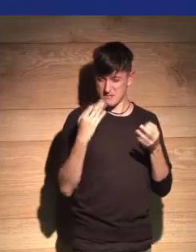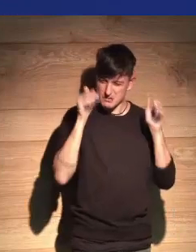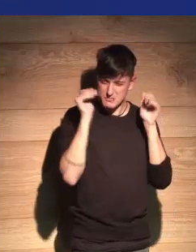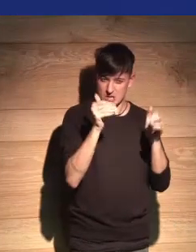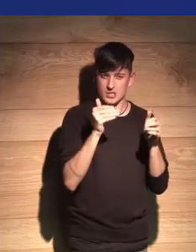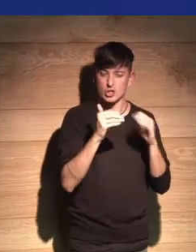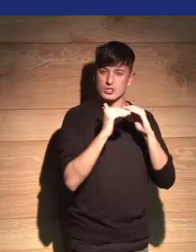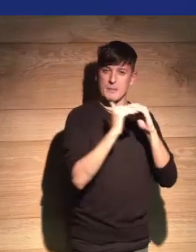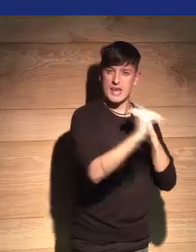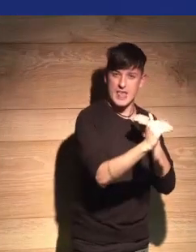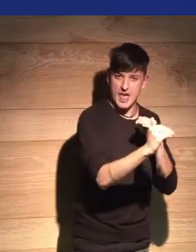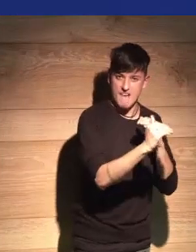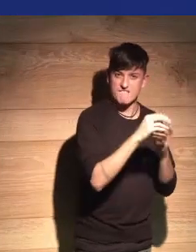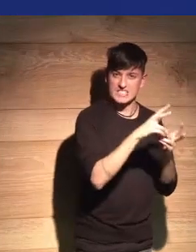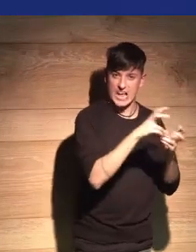government.